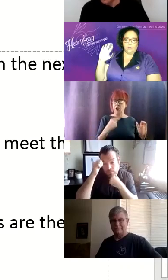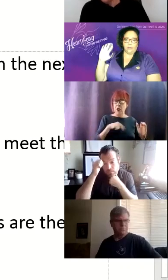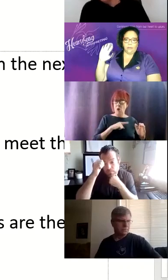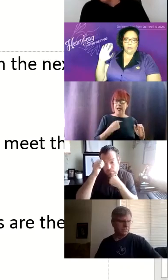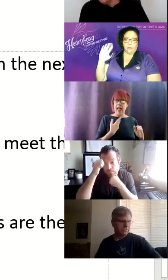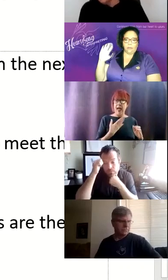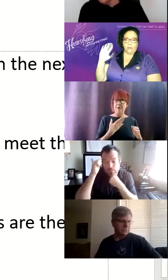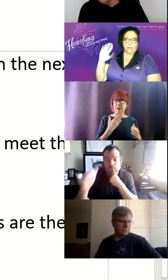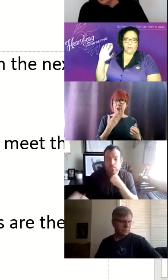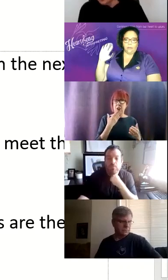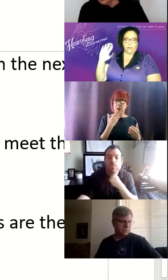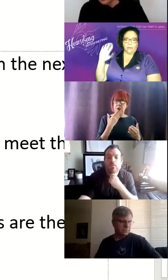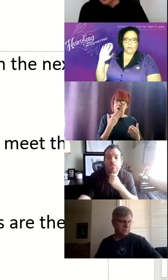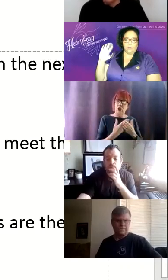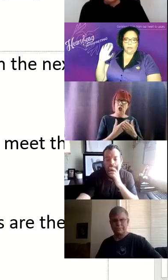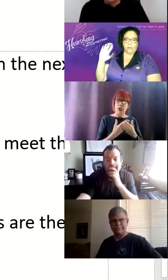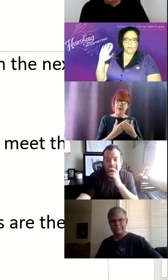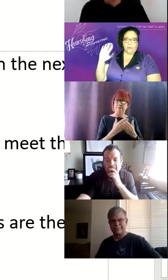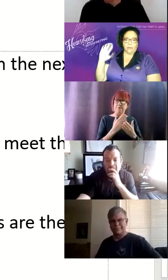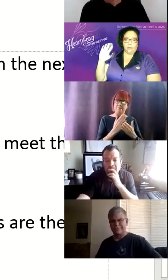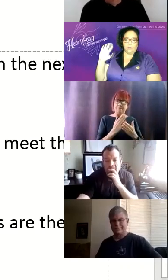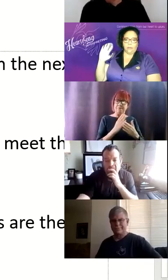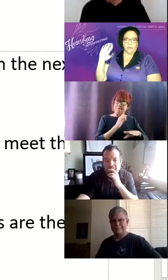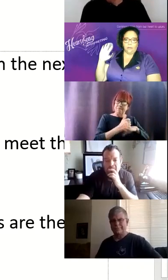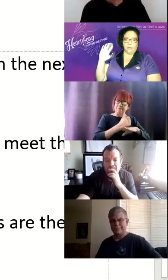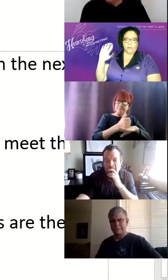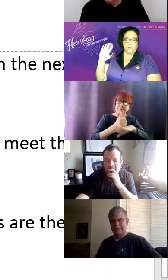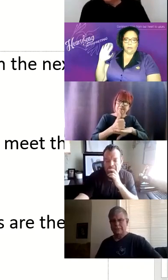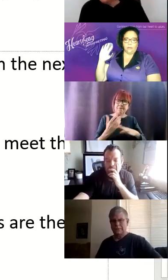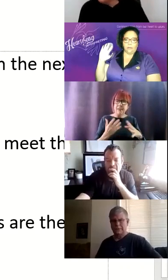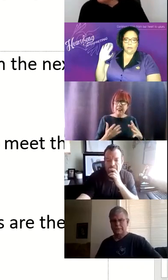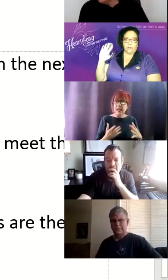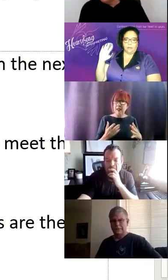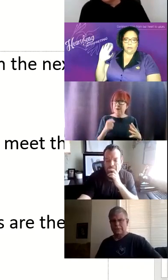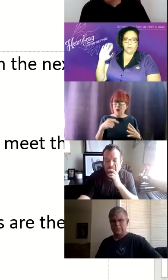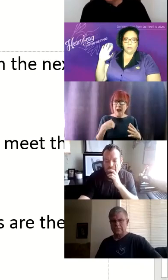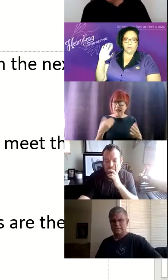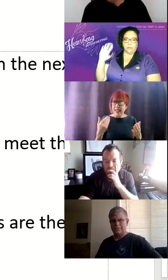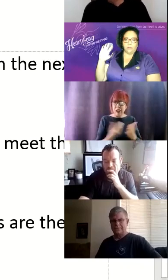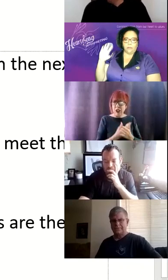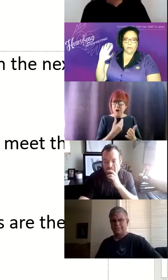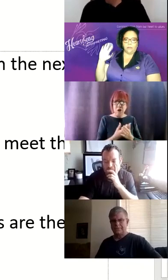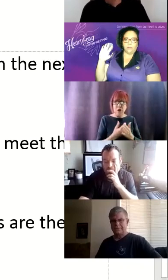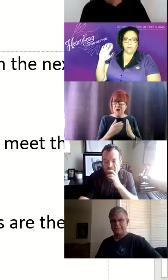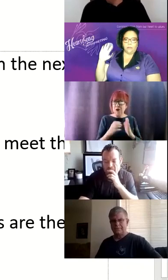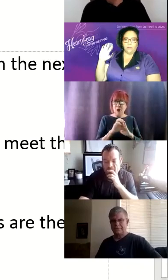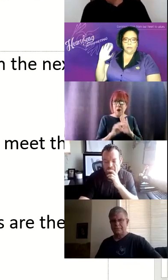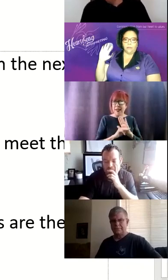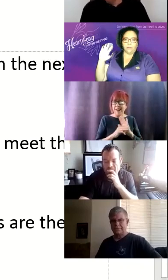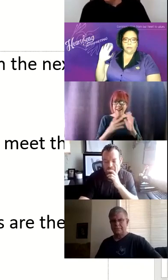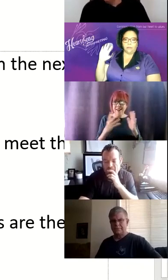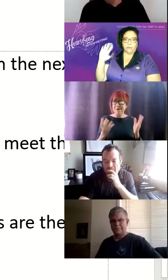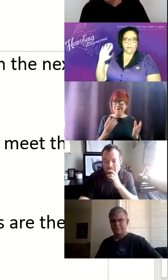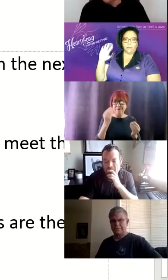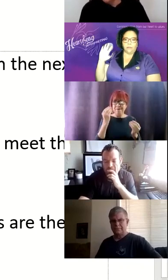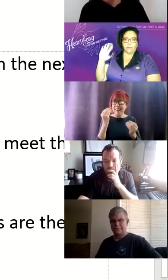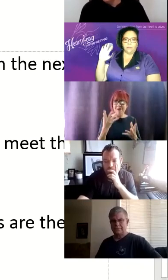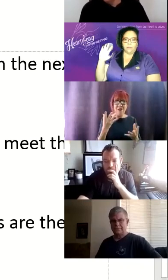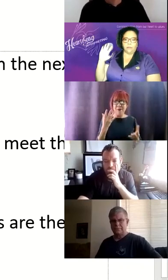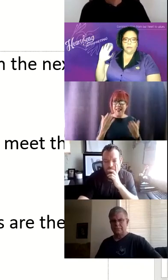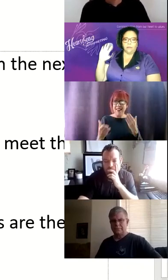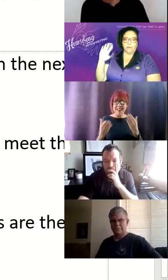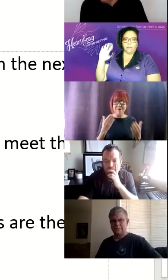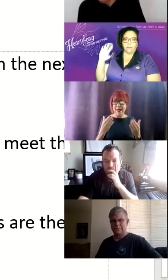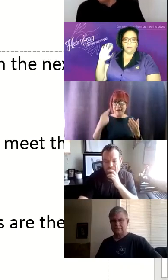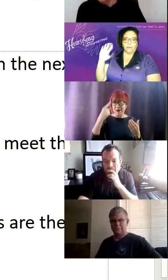curriculum, or at least we should consider. Do you have any up and coming new curriculum stuff that you might be aware of or think